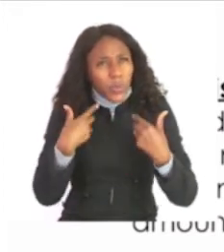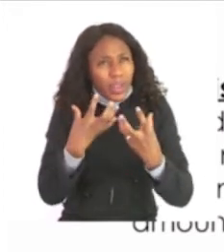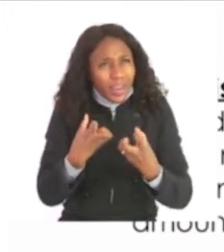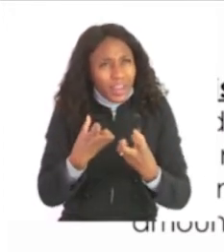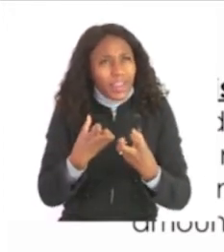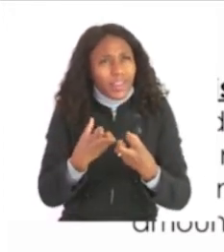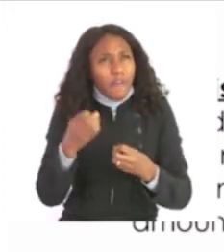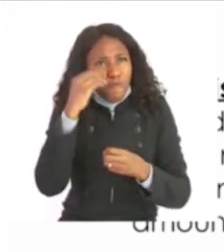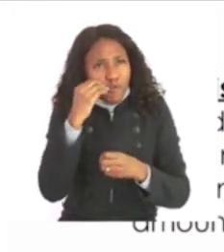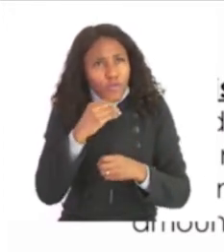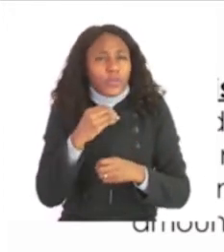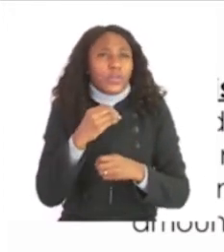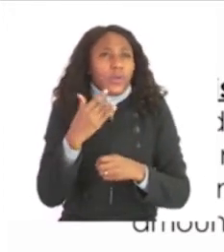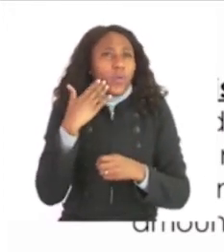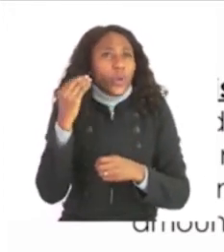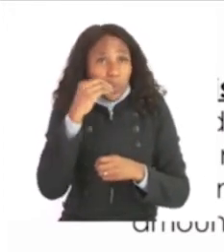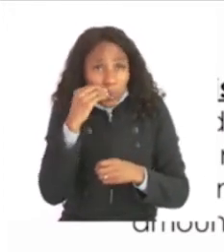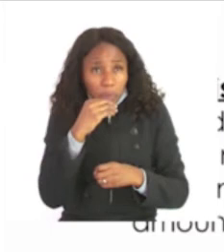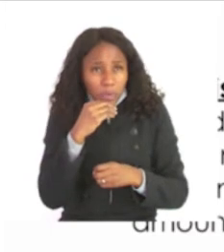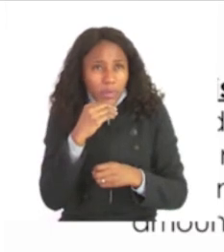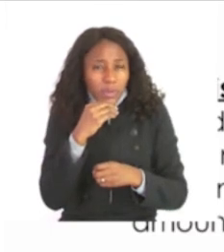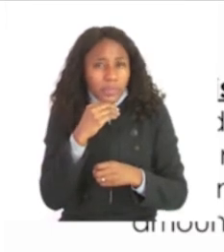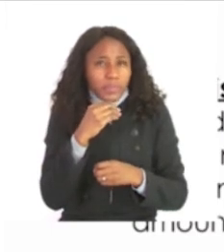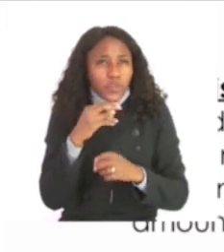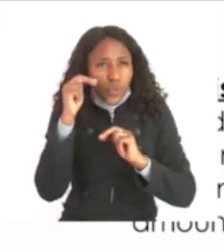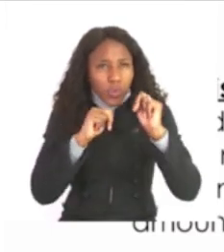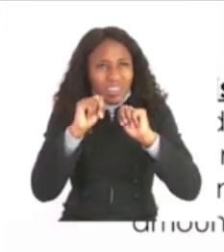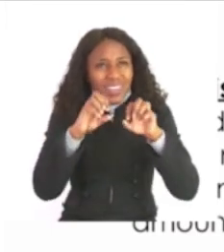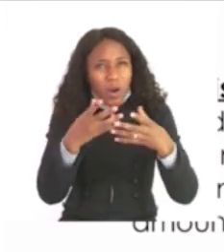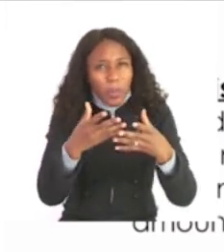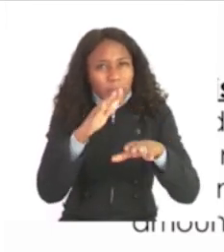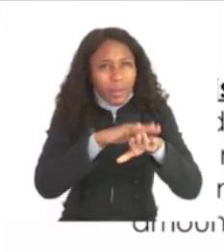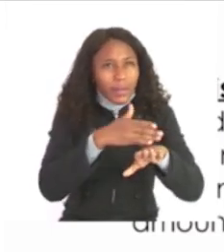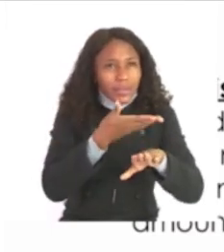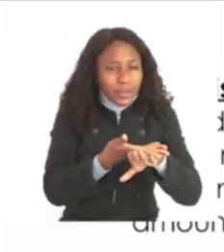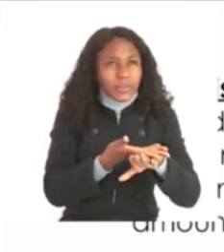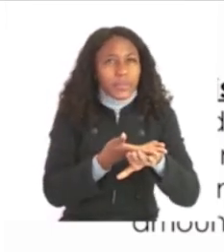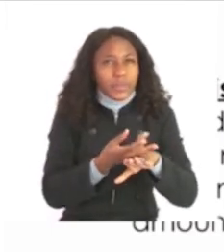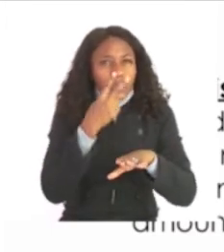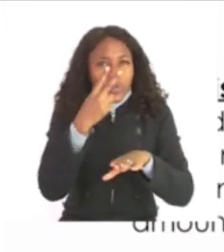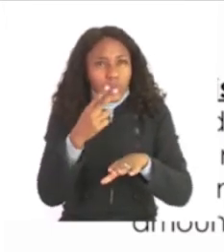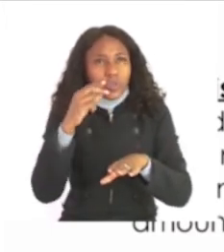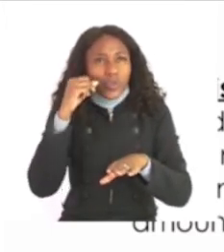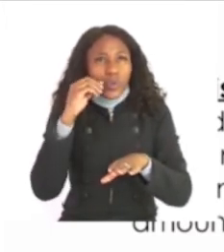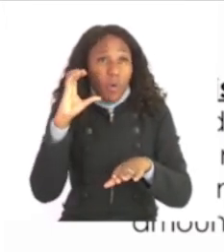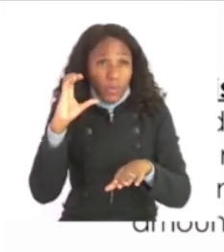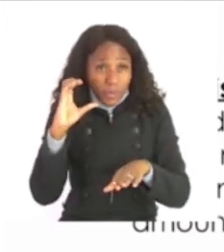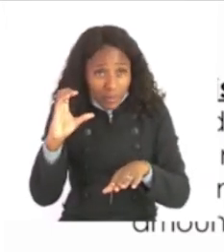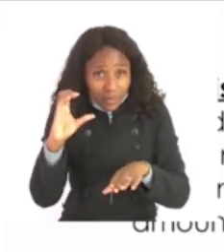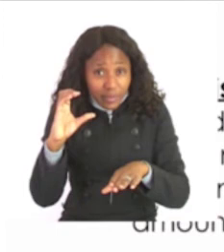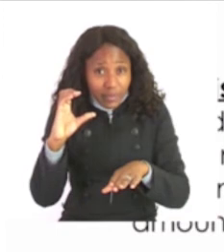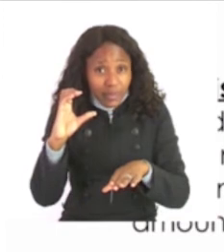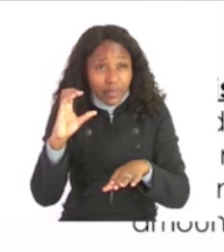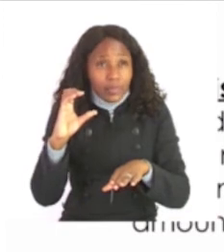each food substance or for each nutrient. For example, when you look at carbohydrates,